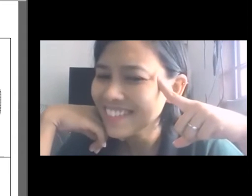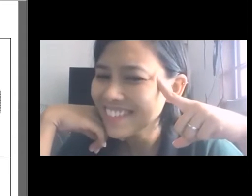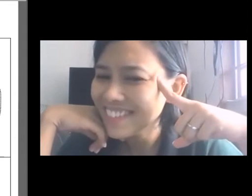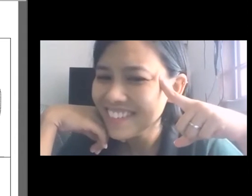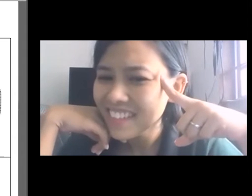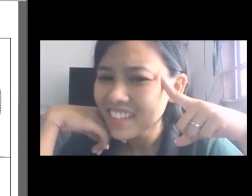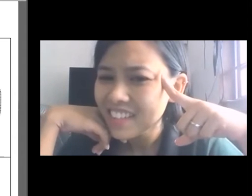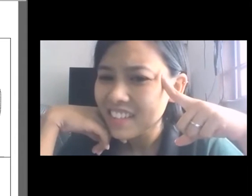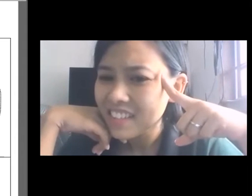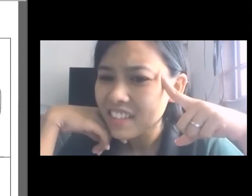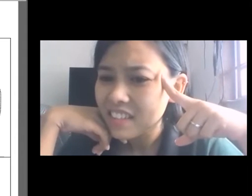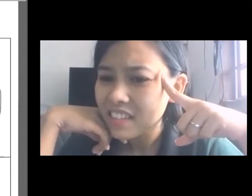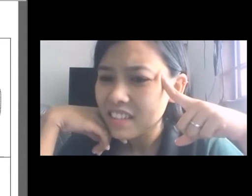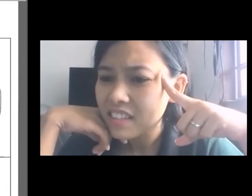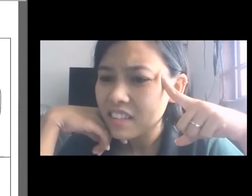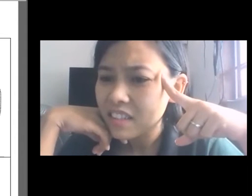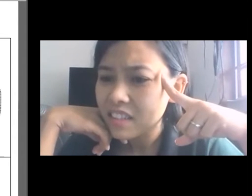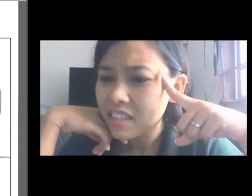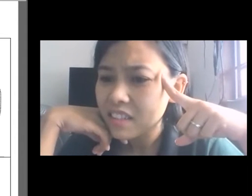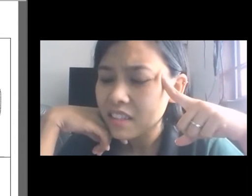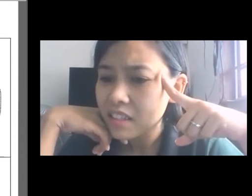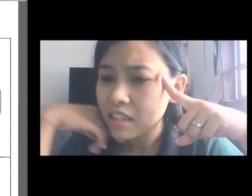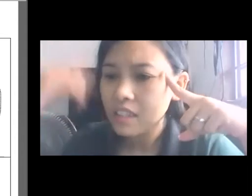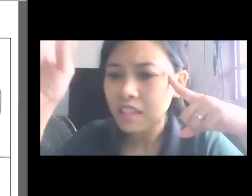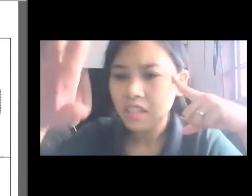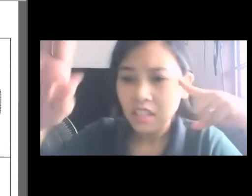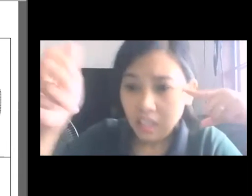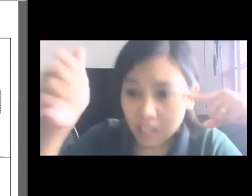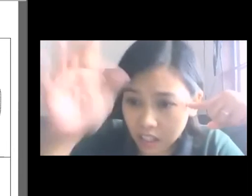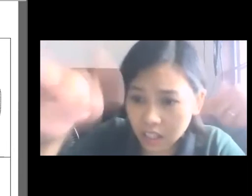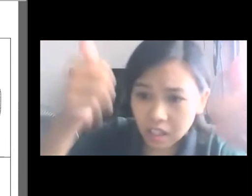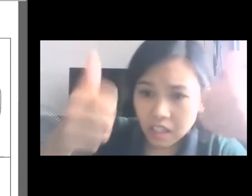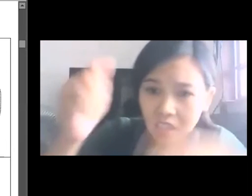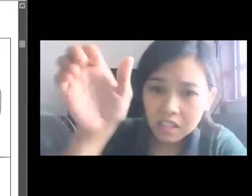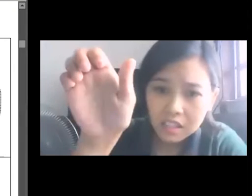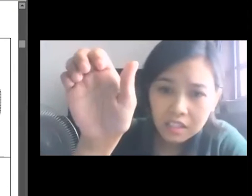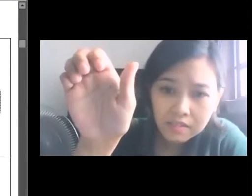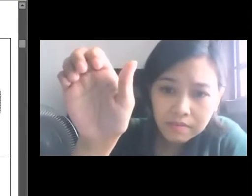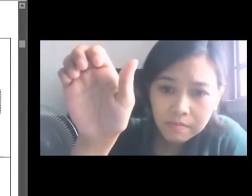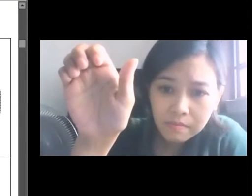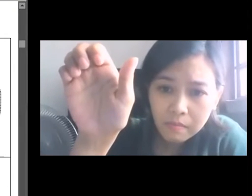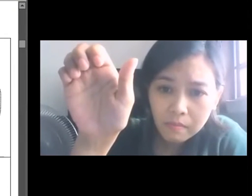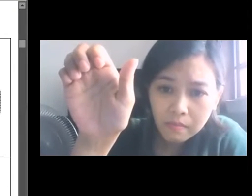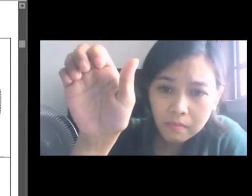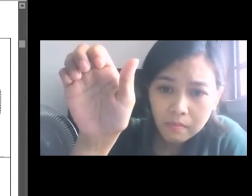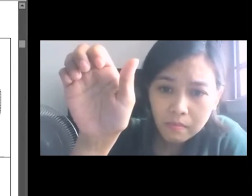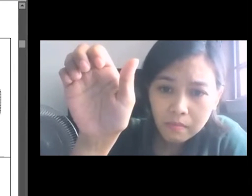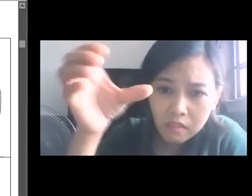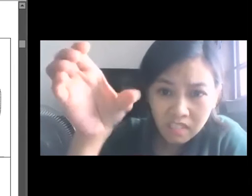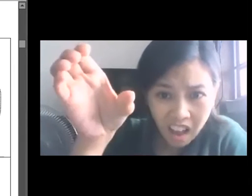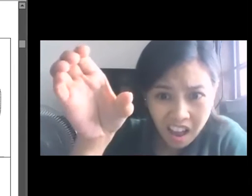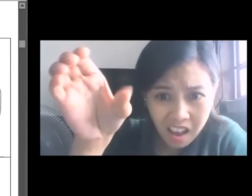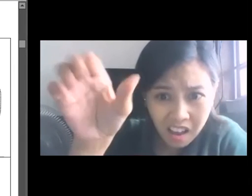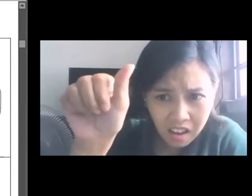So everyone's having a discussion. What feels more comfortable? Peeb saying C